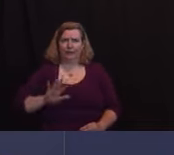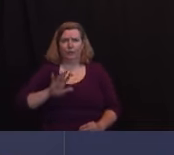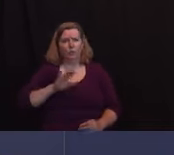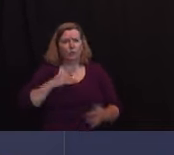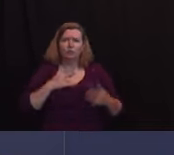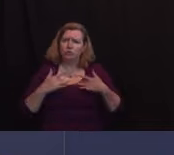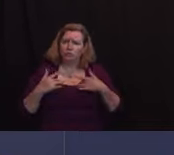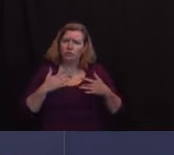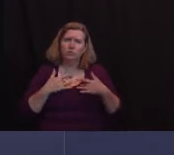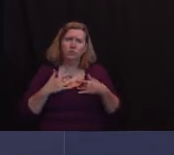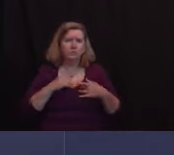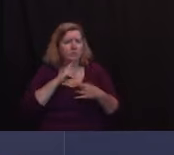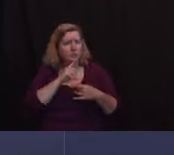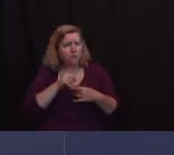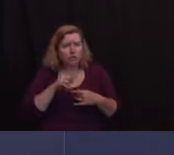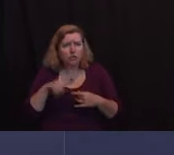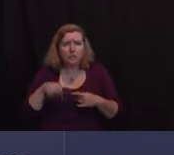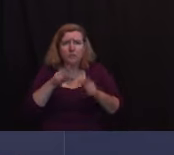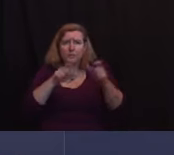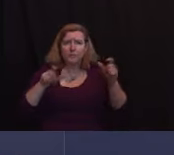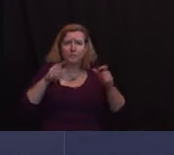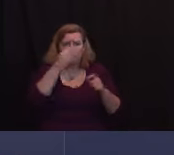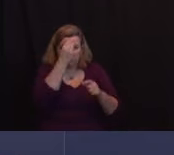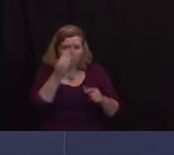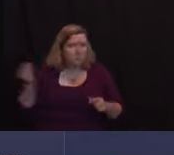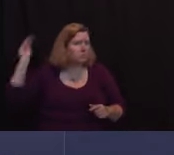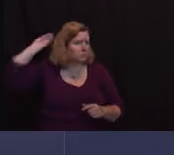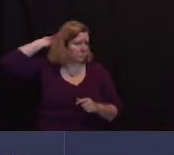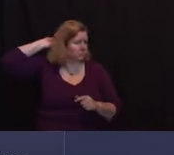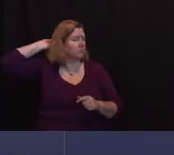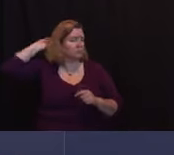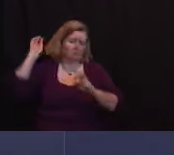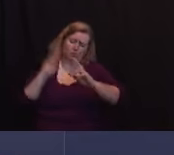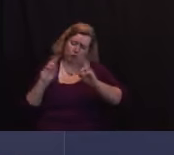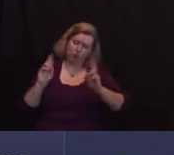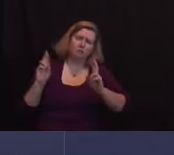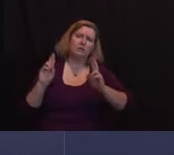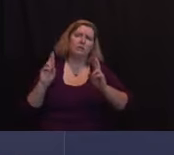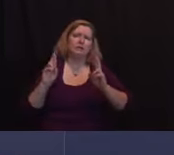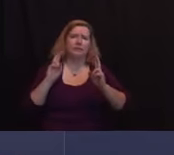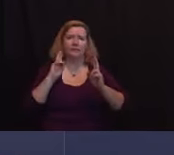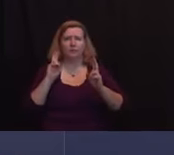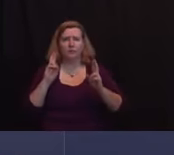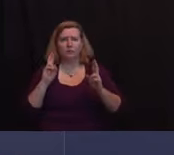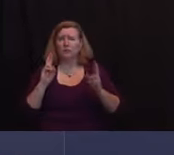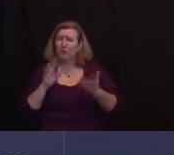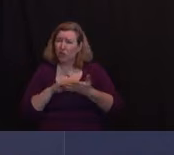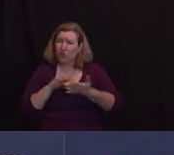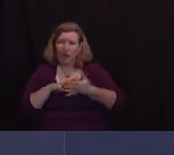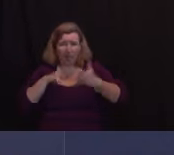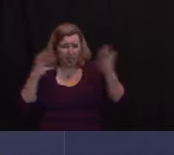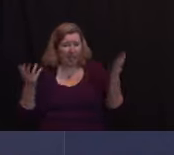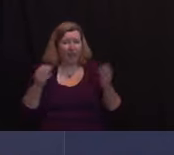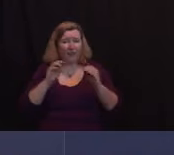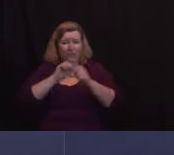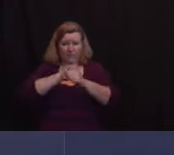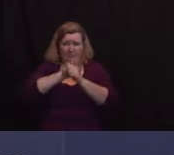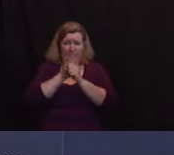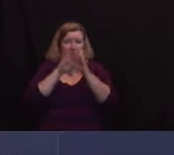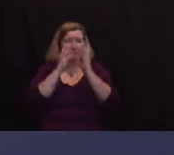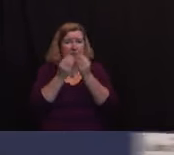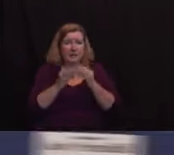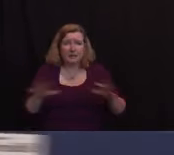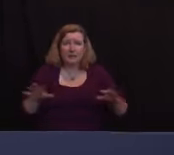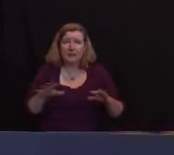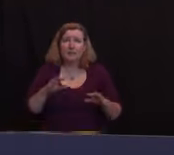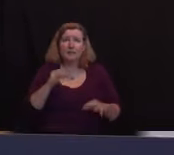make sure that people just kind of be mindful and remember all those things we learned during COVID to remember to stay home when you're sick. Great point.